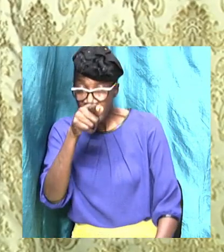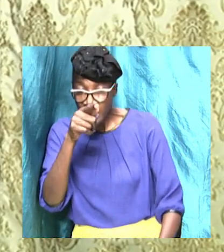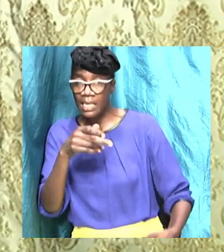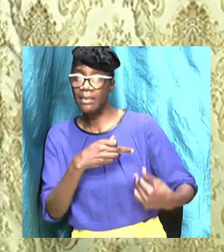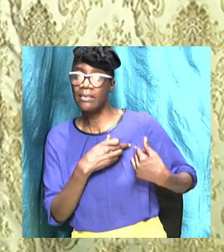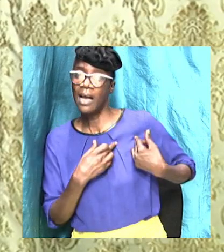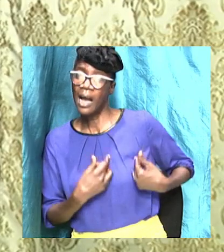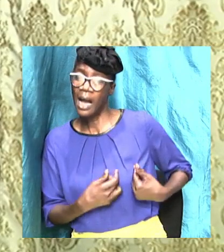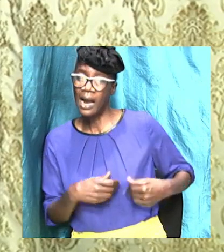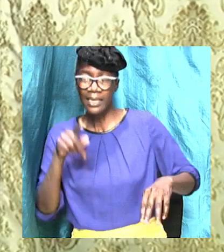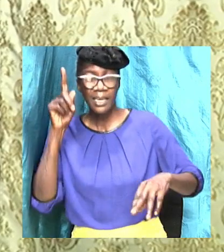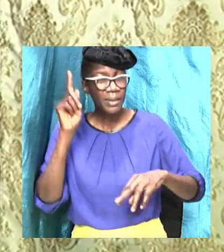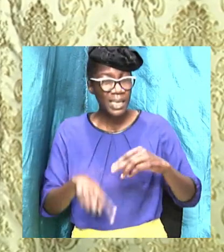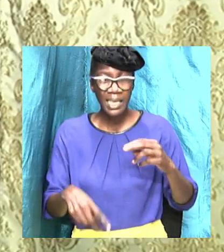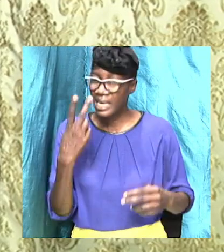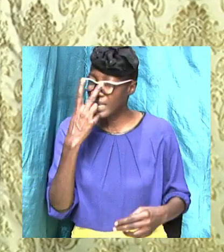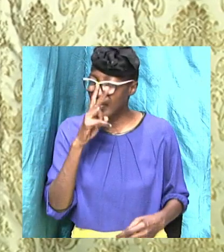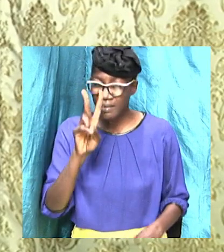I just can't stand it.